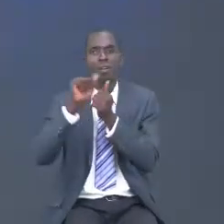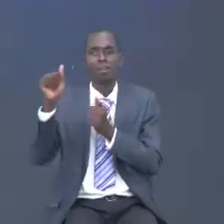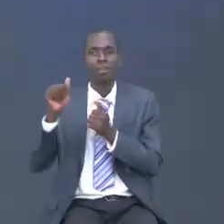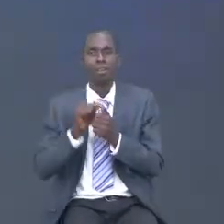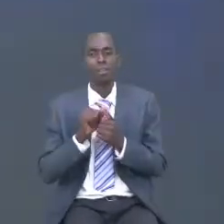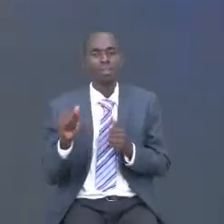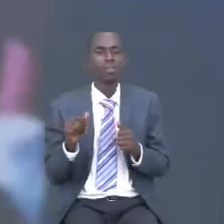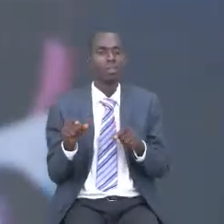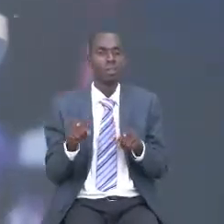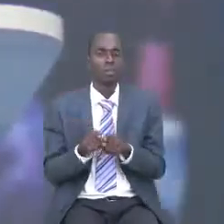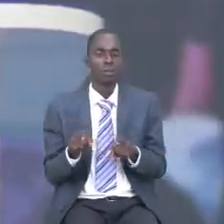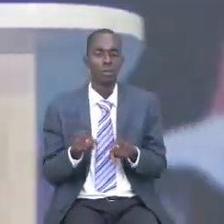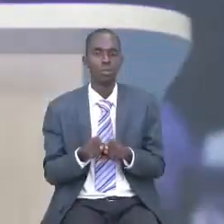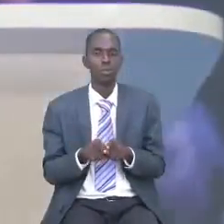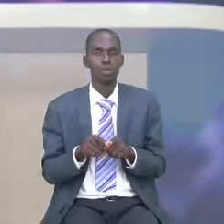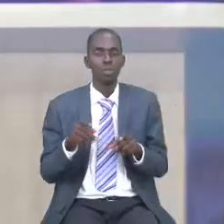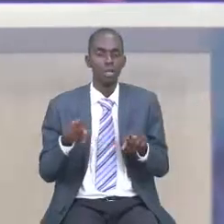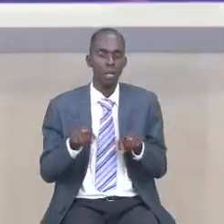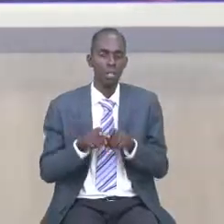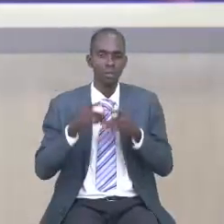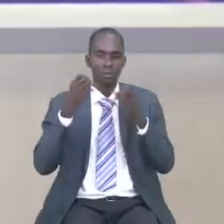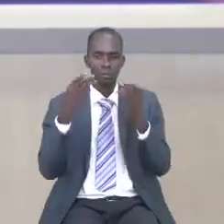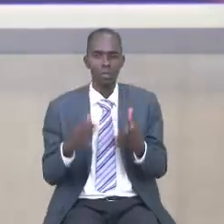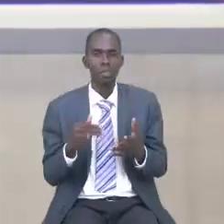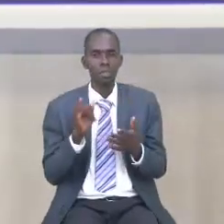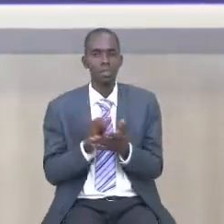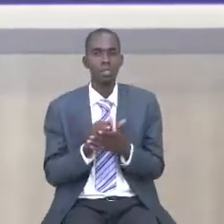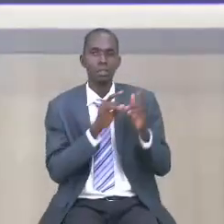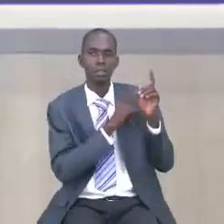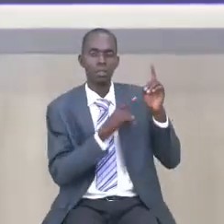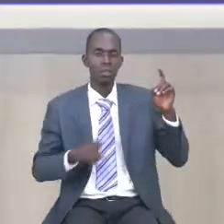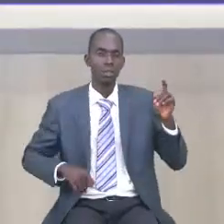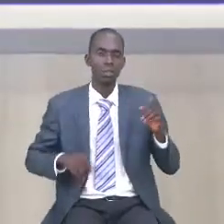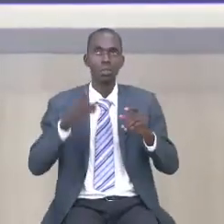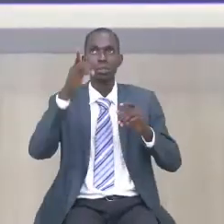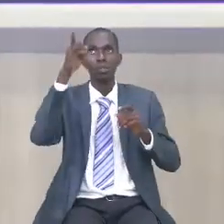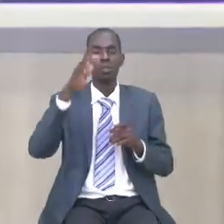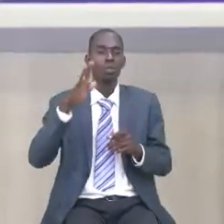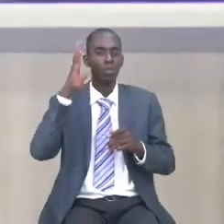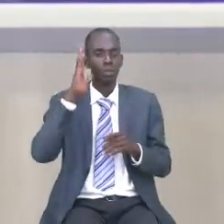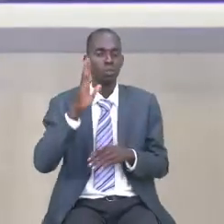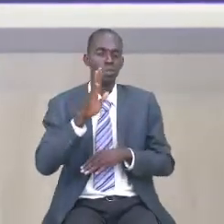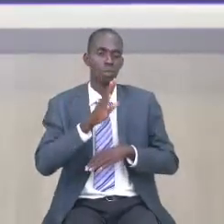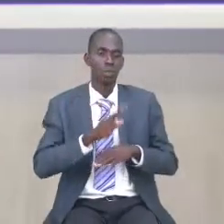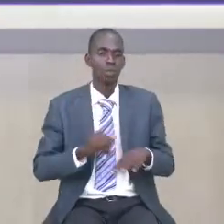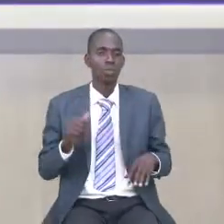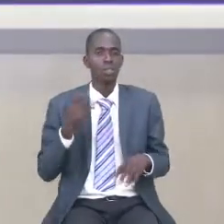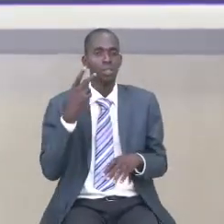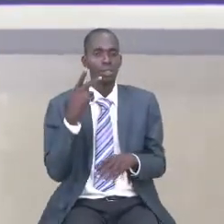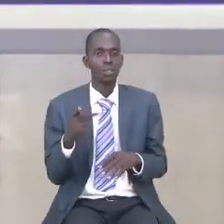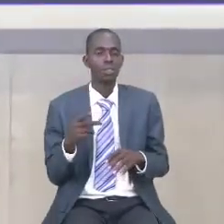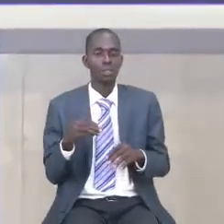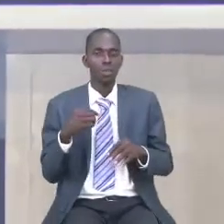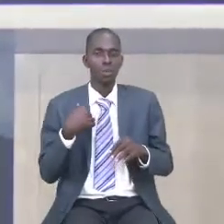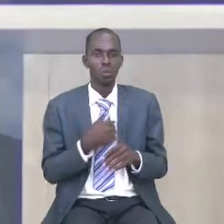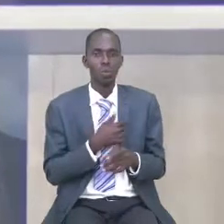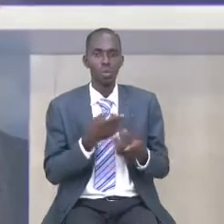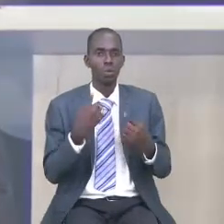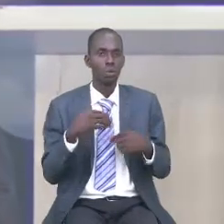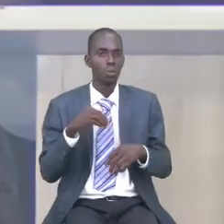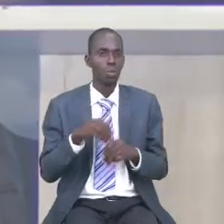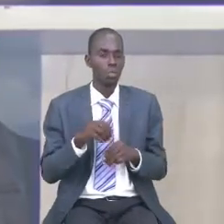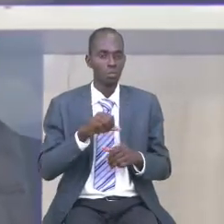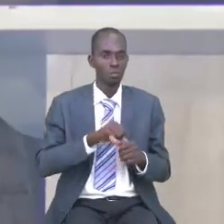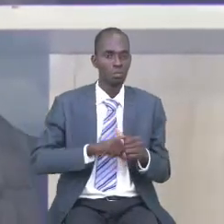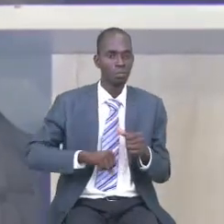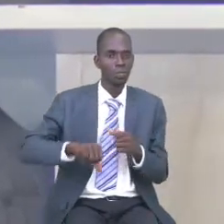as many as the Lord our God shall call. We come in partnership with the Lord. And